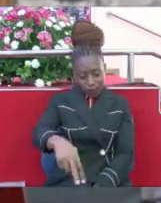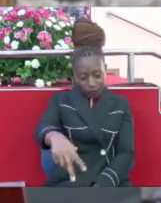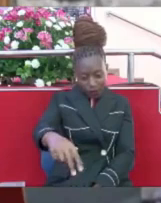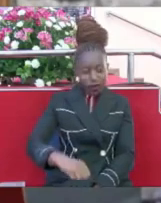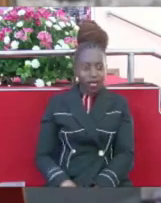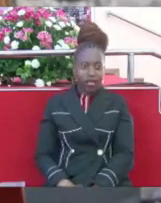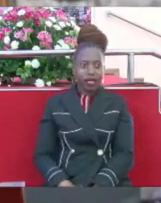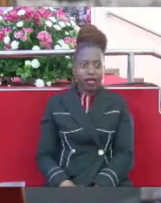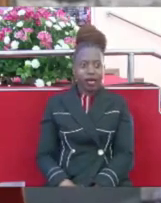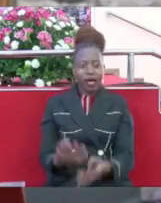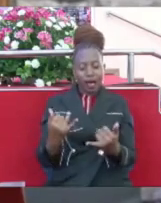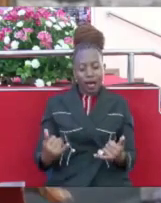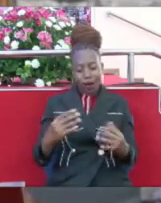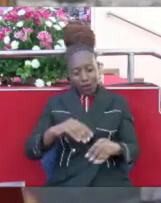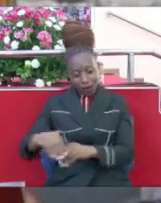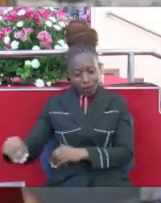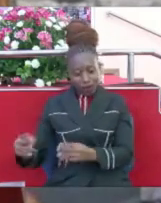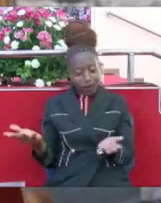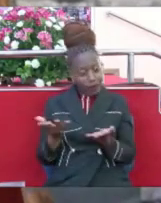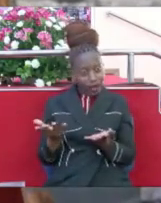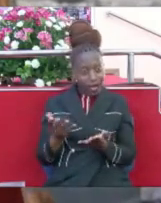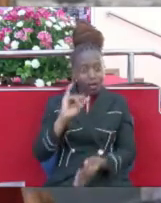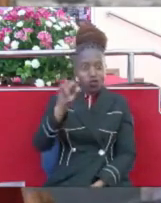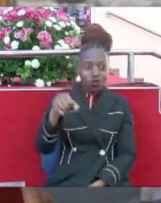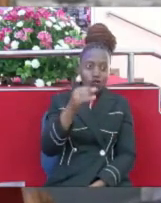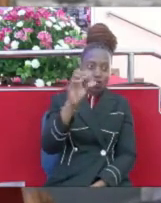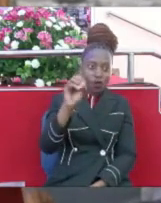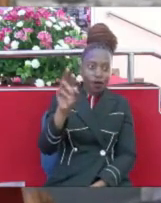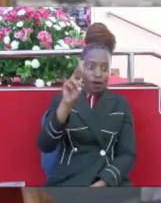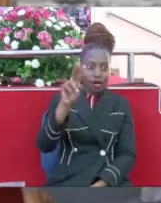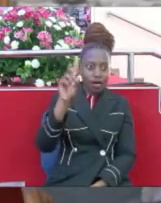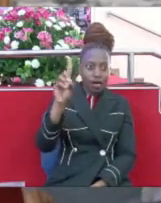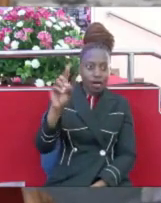to Jordan River. And when they got to the Jordan,